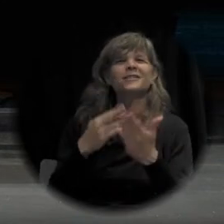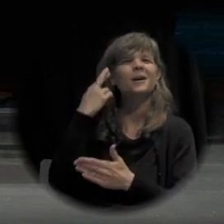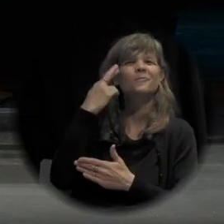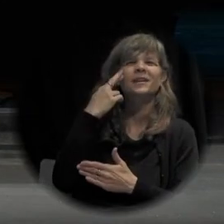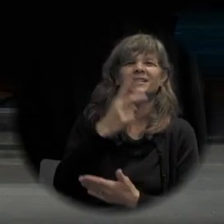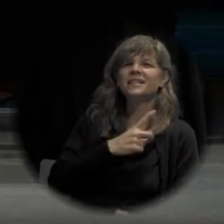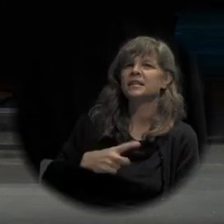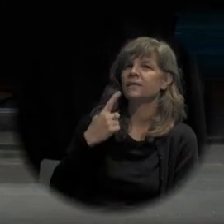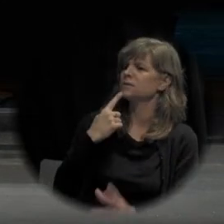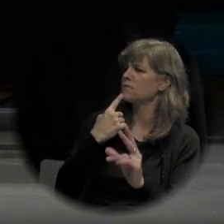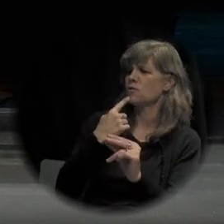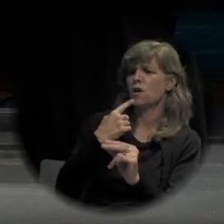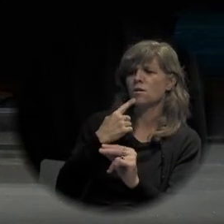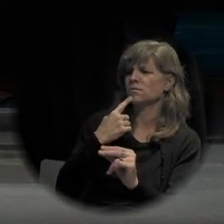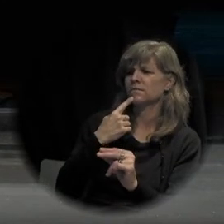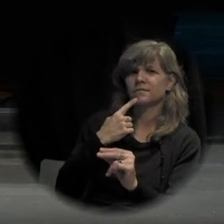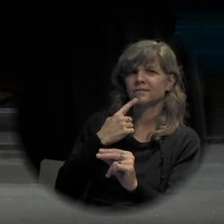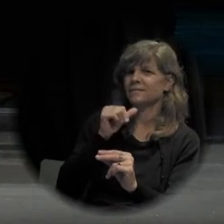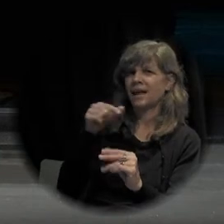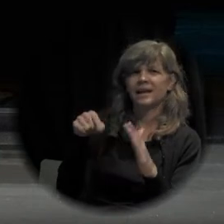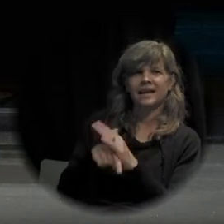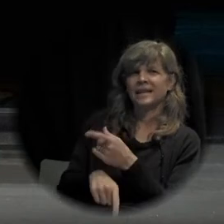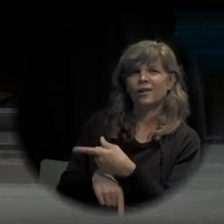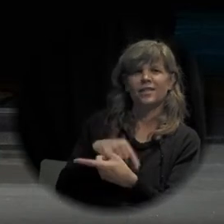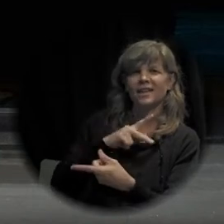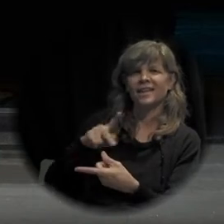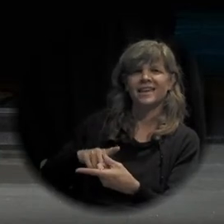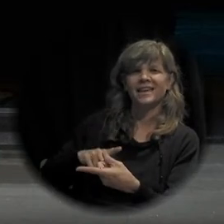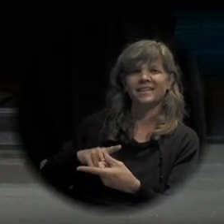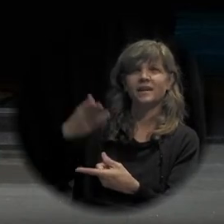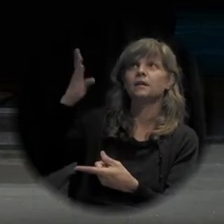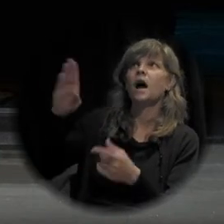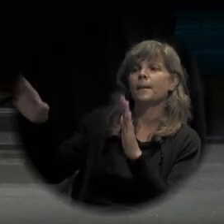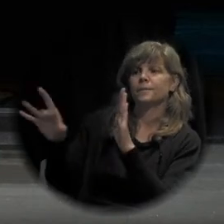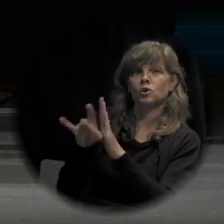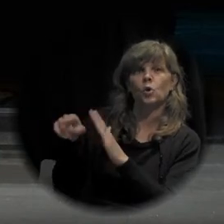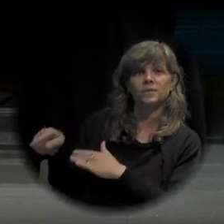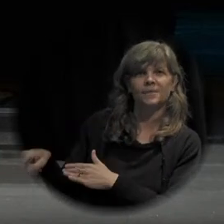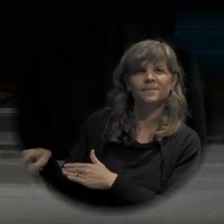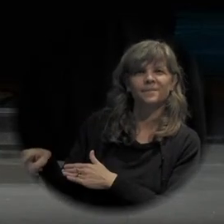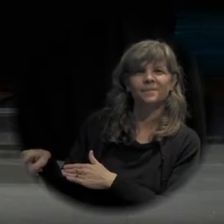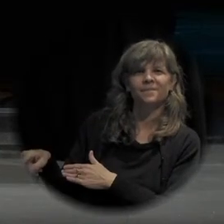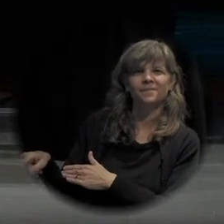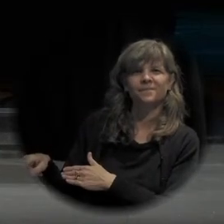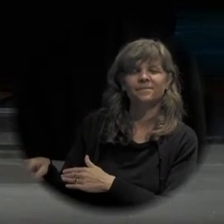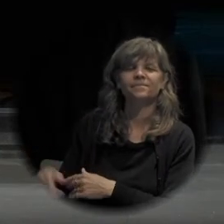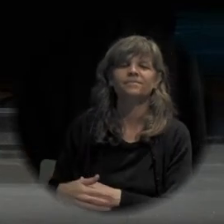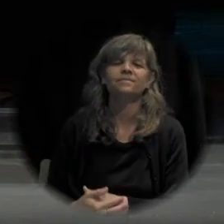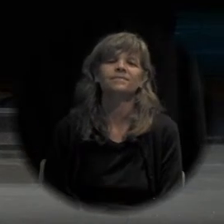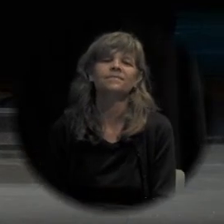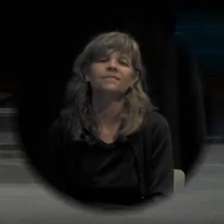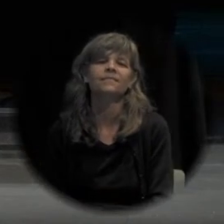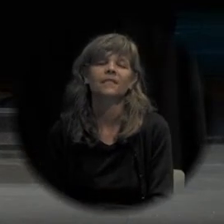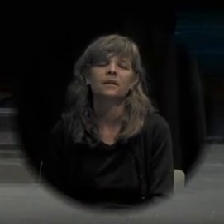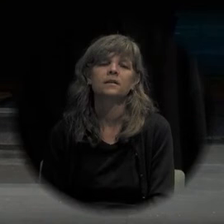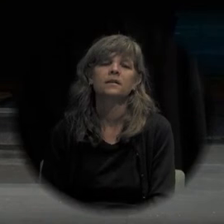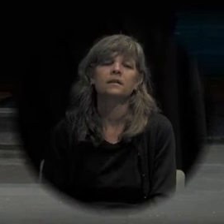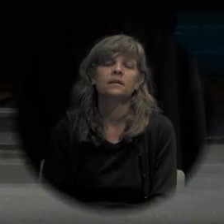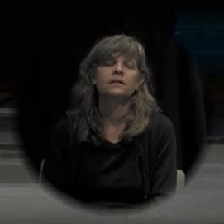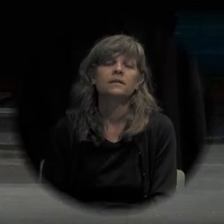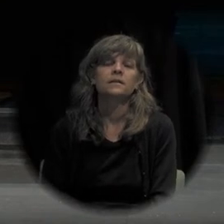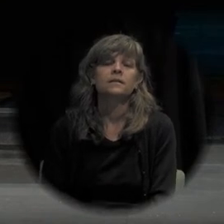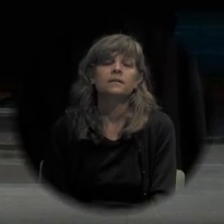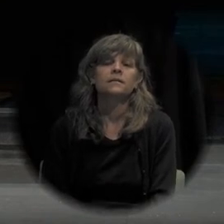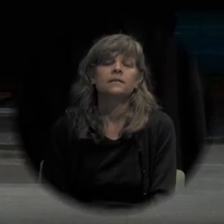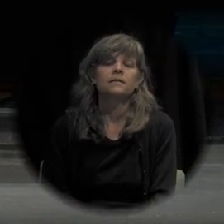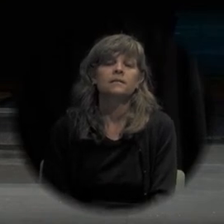see it that way. And I'd like to suggest to you, now we don't have any idea if and when God said this. He may have,